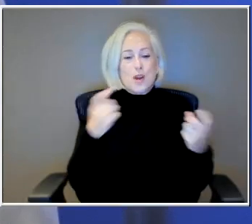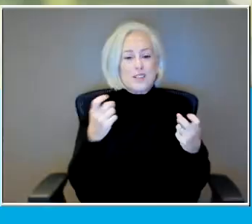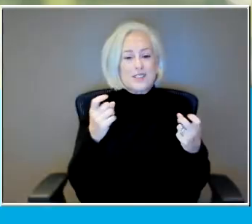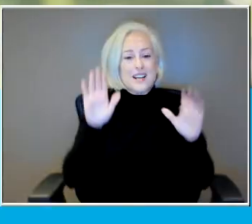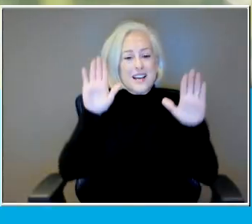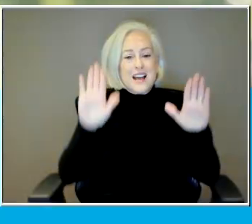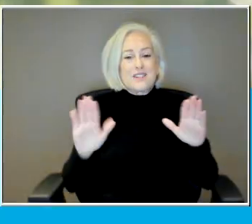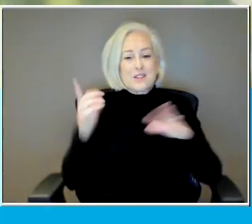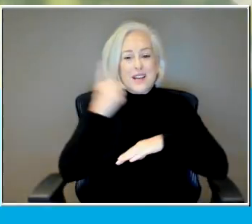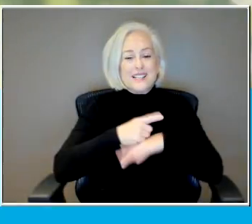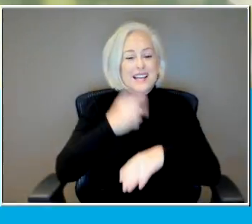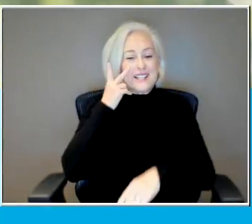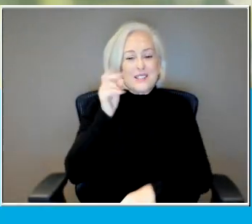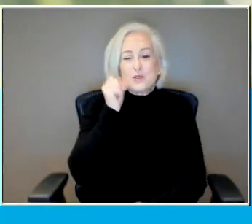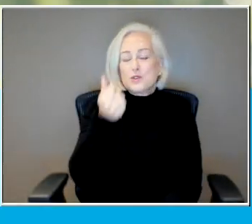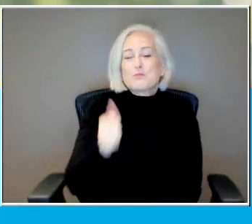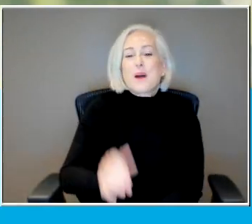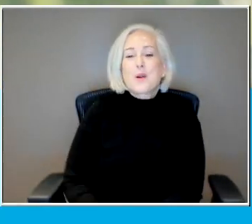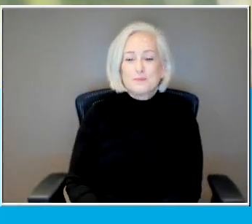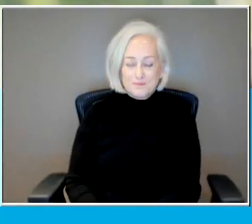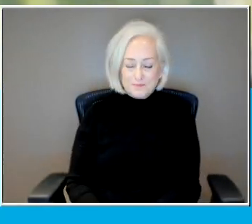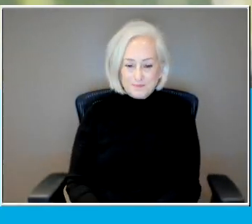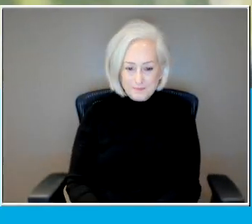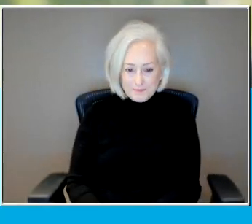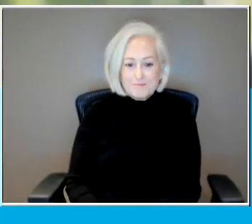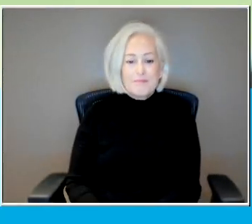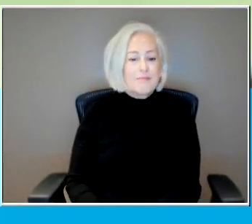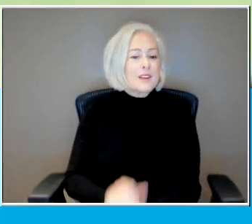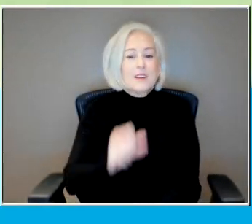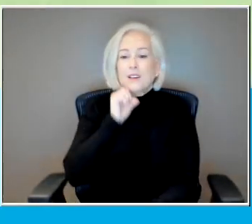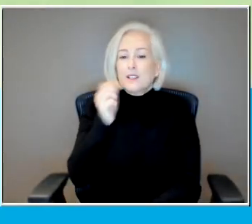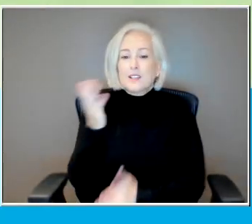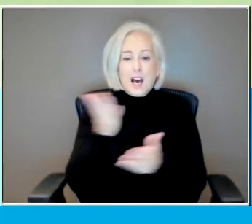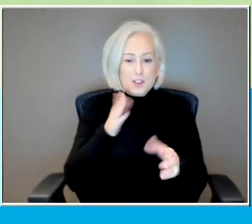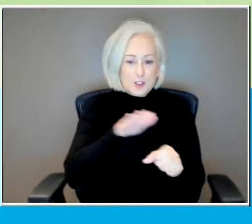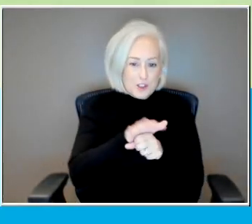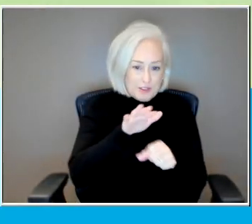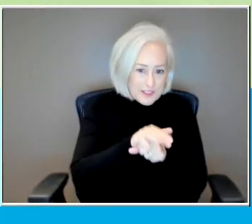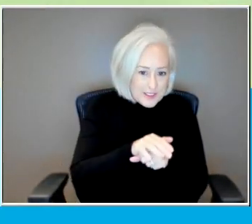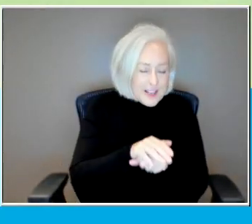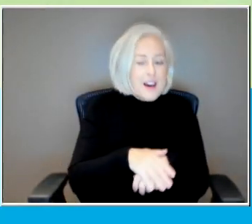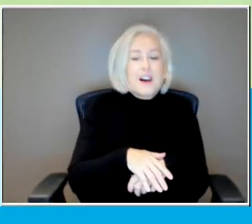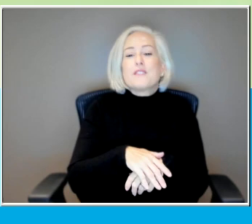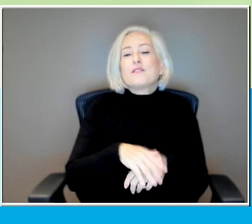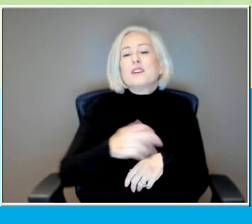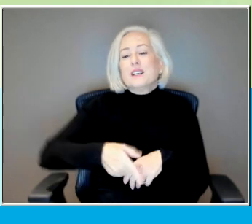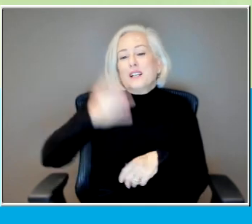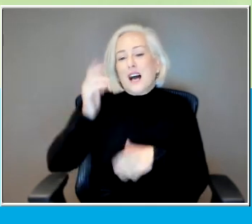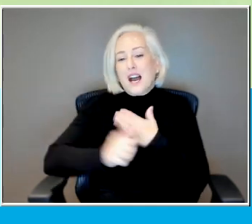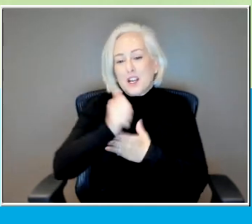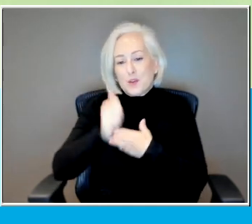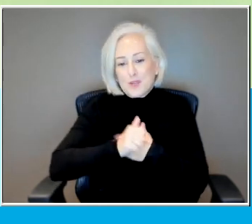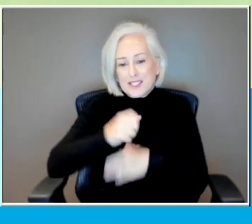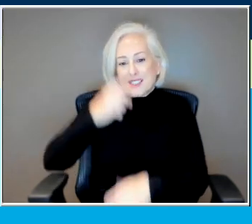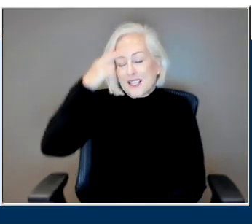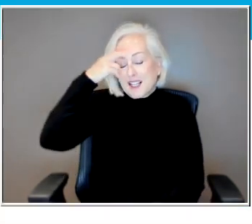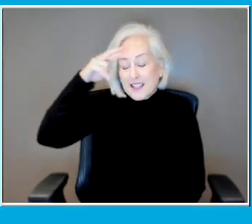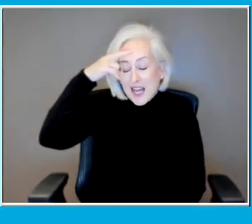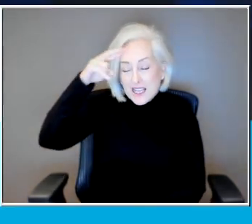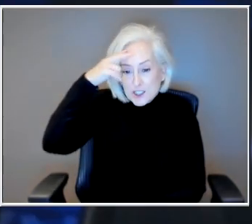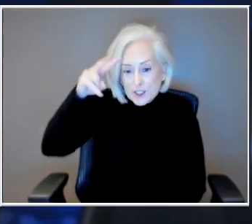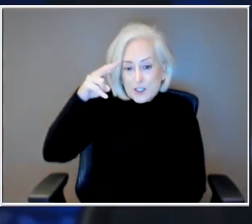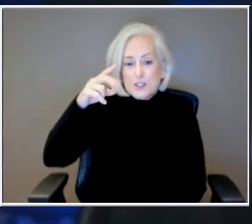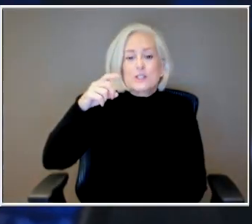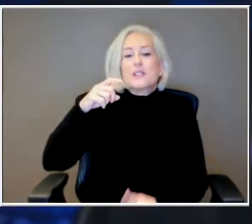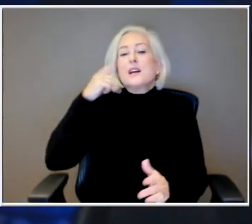tomorrow. Underserved and at higher risk, Latinos are both when it comes to infectious diseases and recognizing dementia.